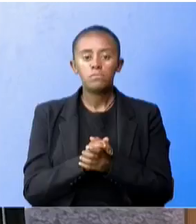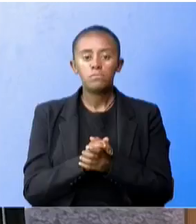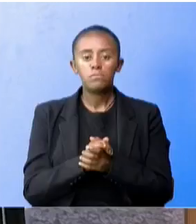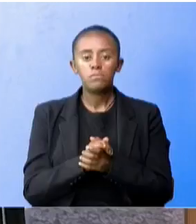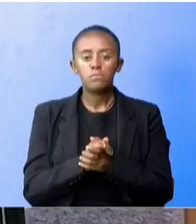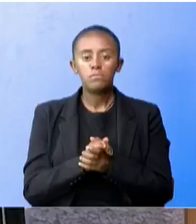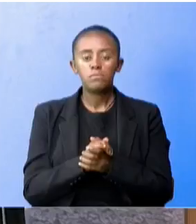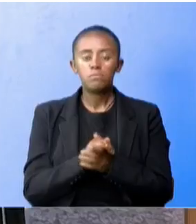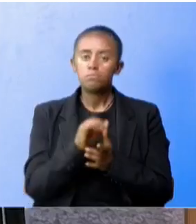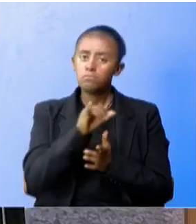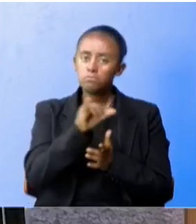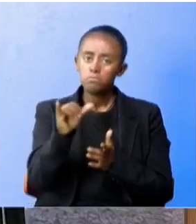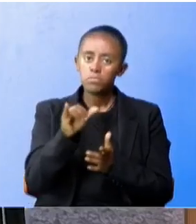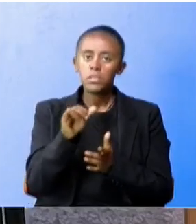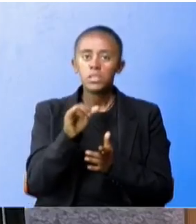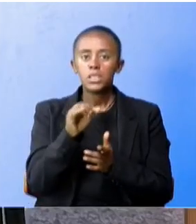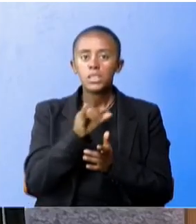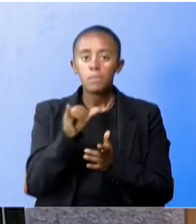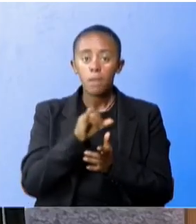are similar.